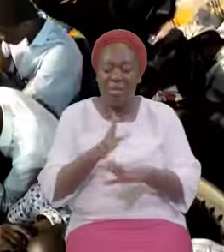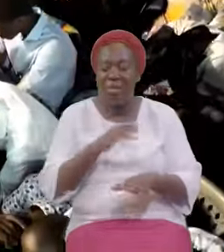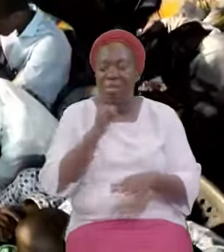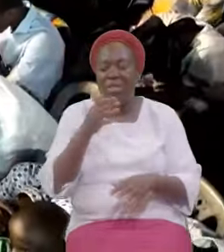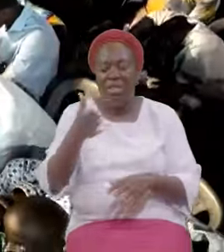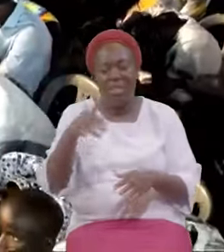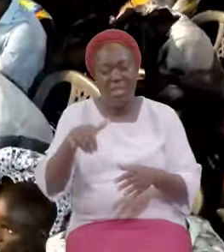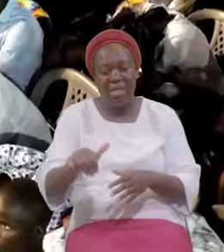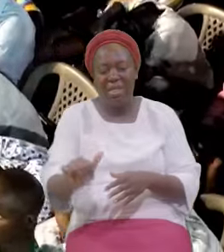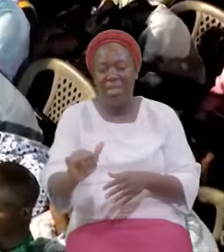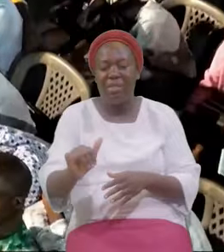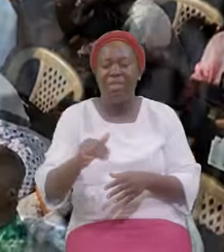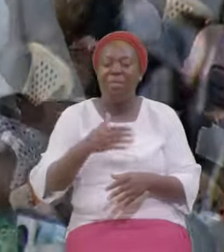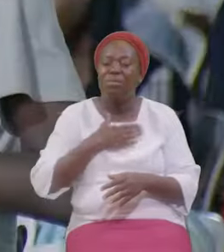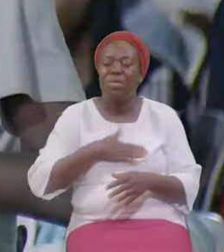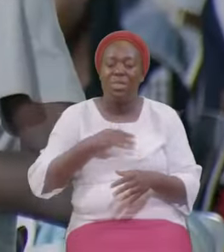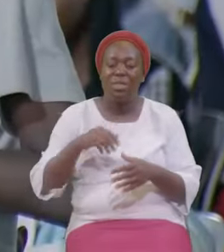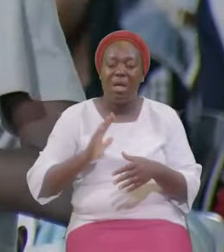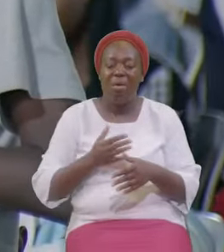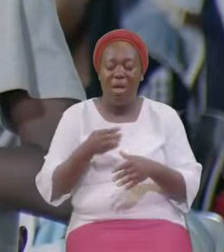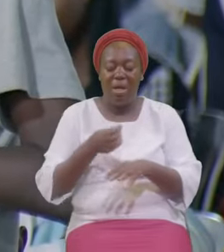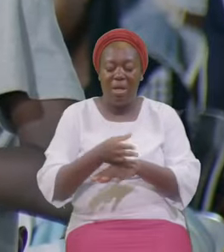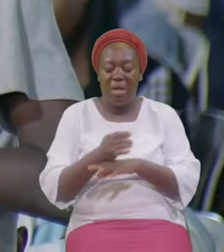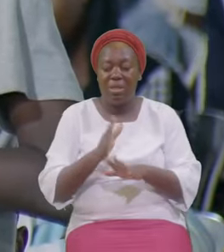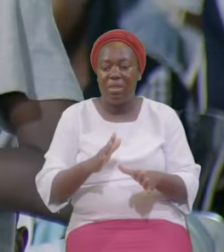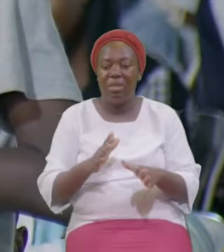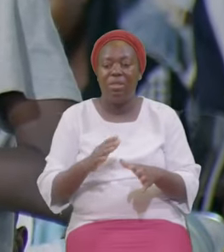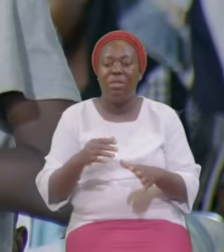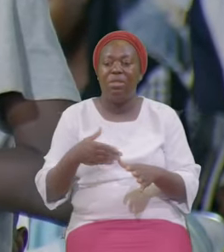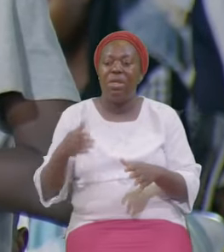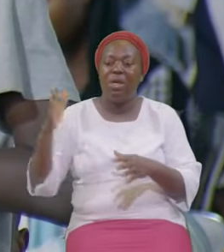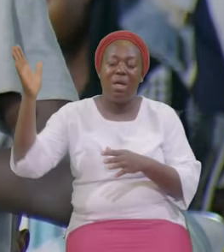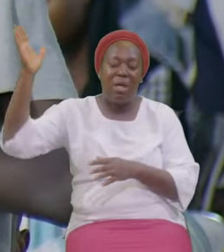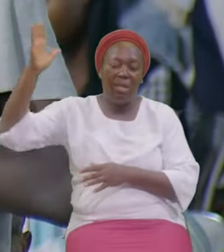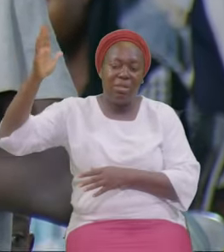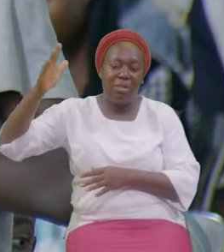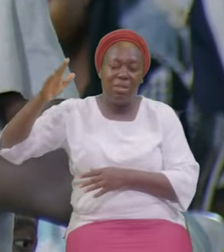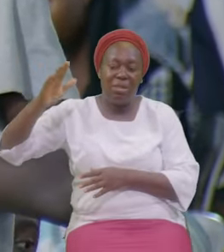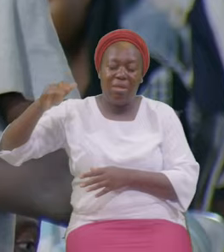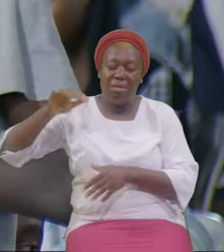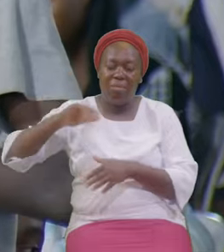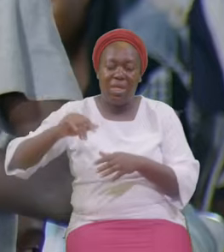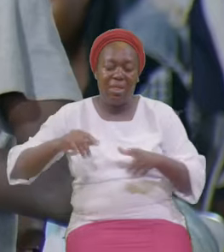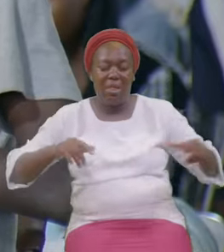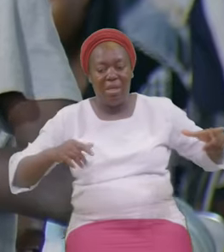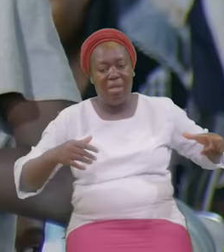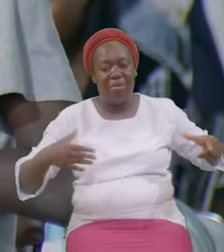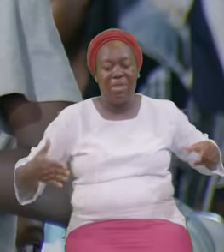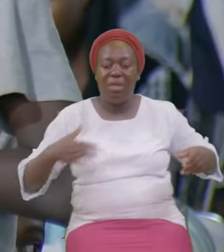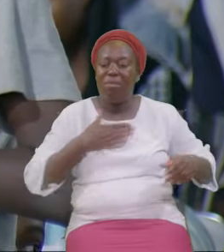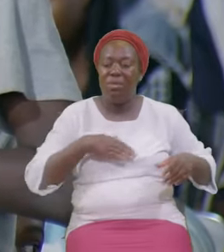there are hands by my left side here in the front. Please, let's move fast.